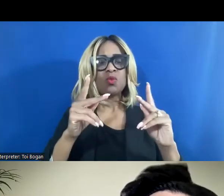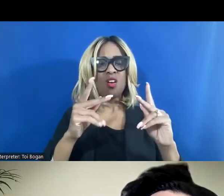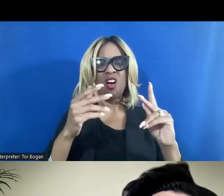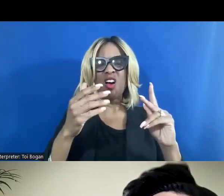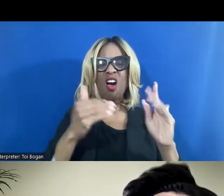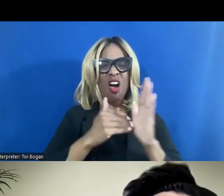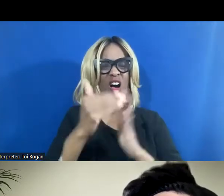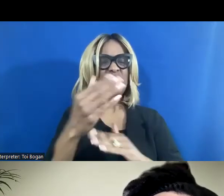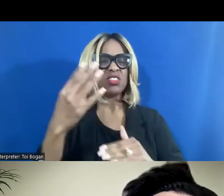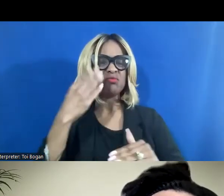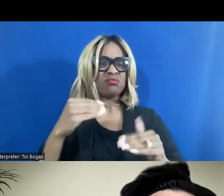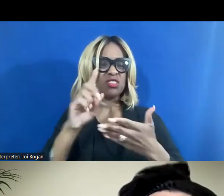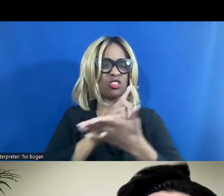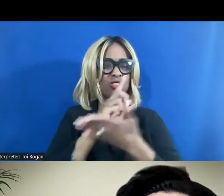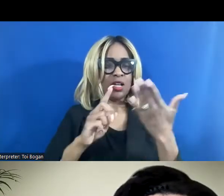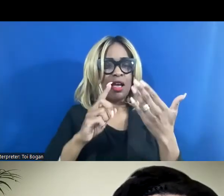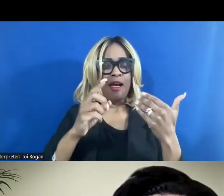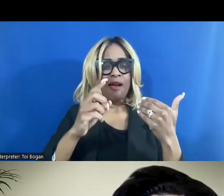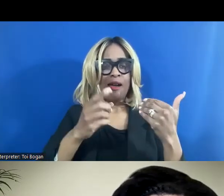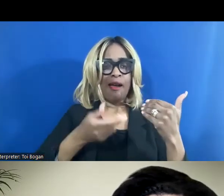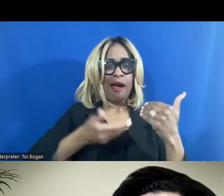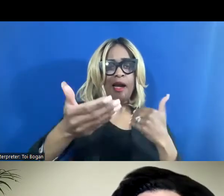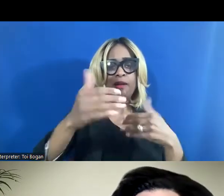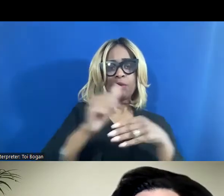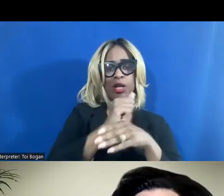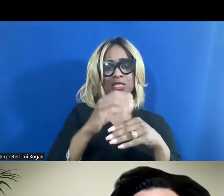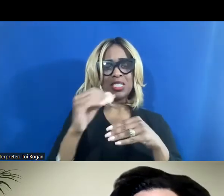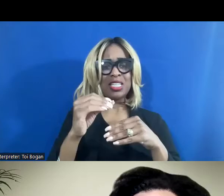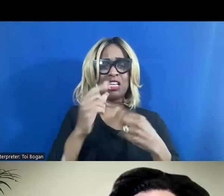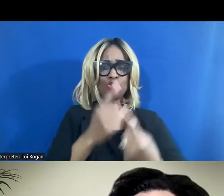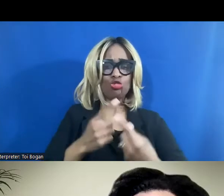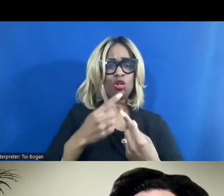and may struggle to achieve career advancement.